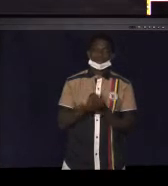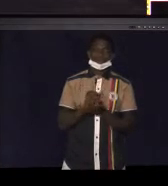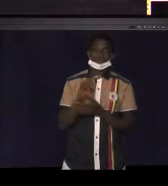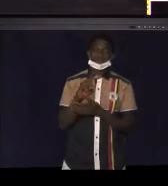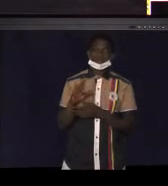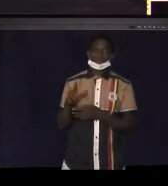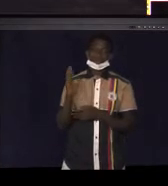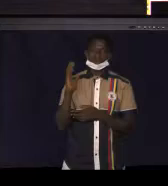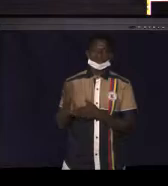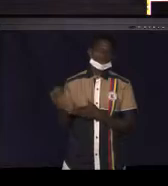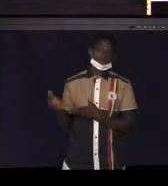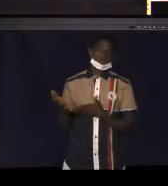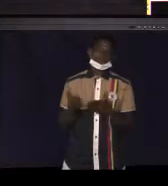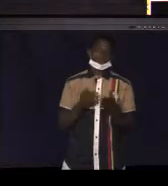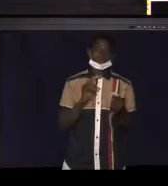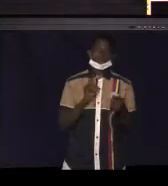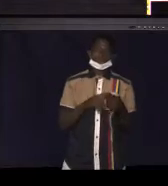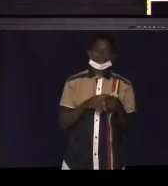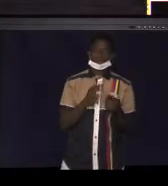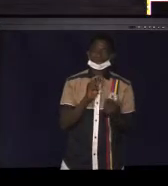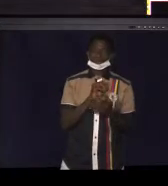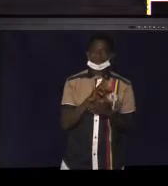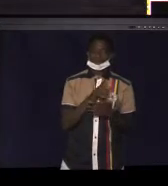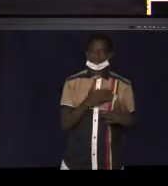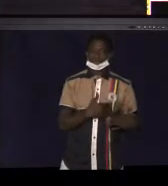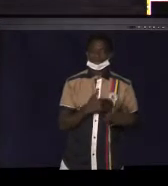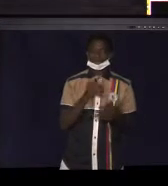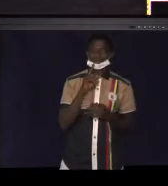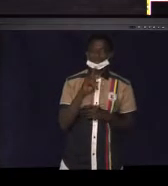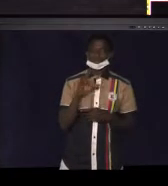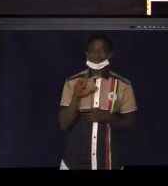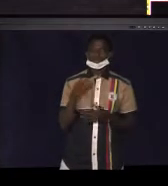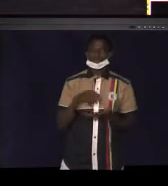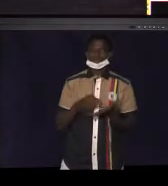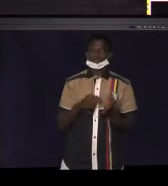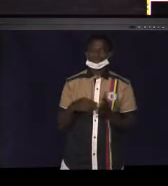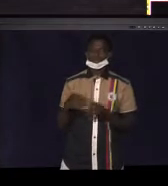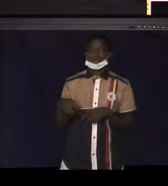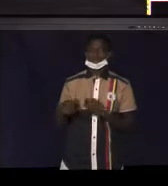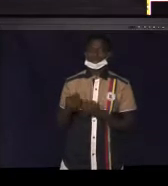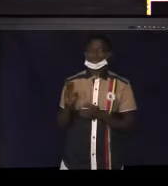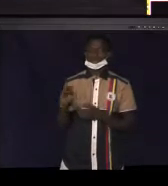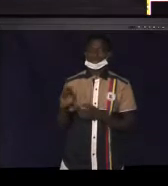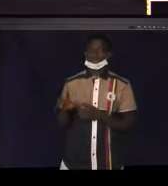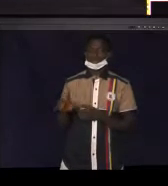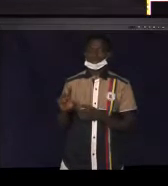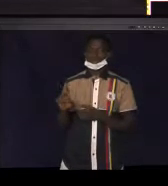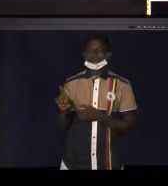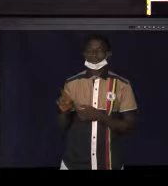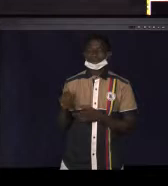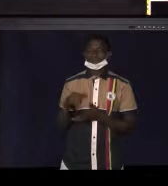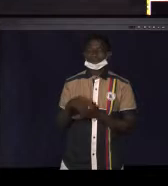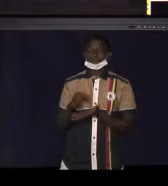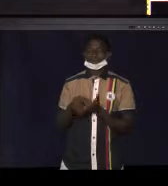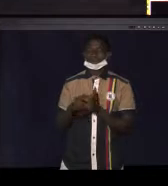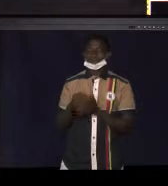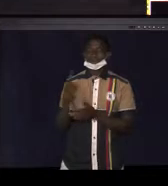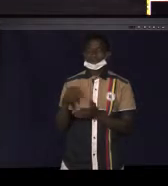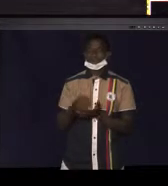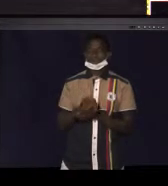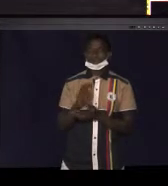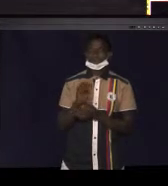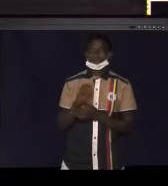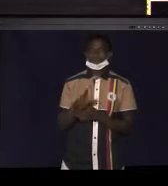And that 1 liter will bring it over to the milliliter side. 1 liter means how many milliliters? It